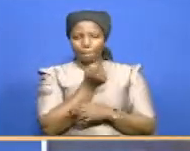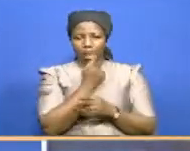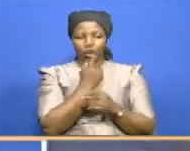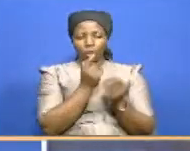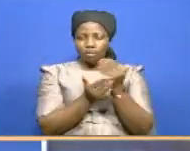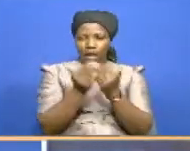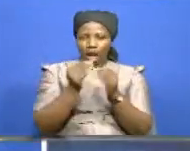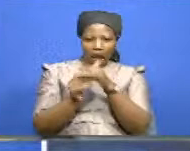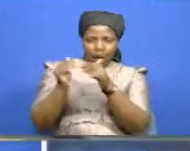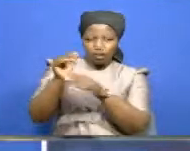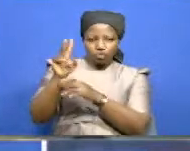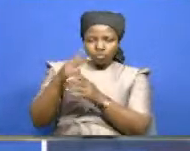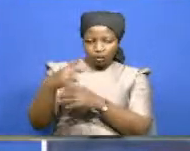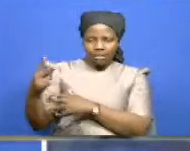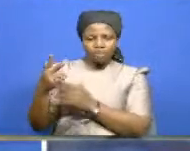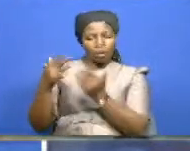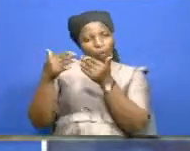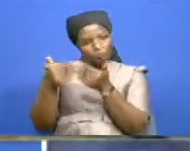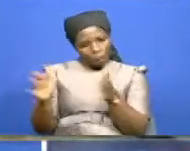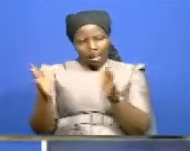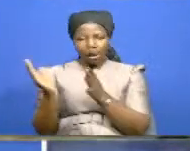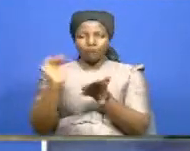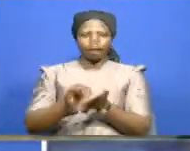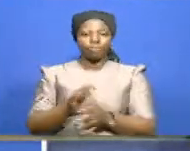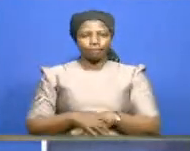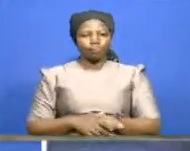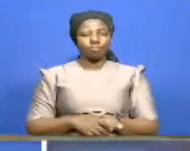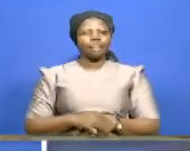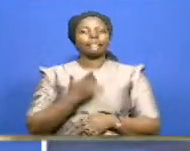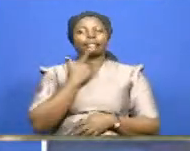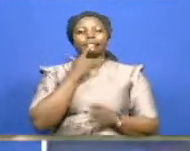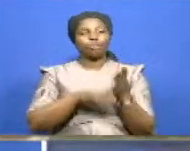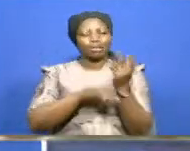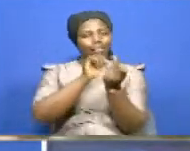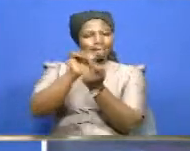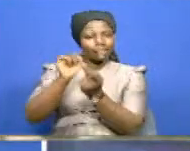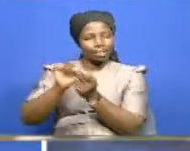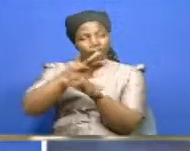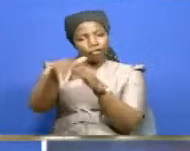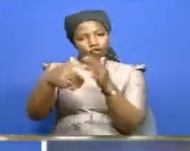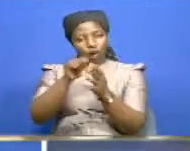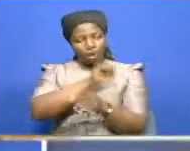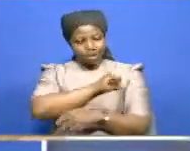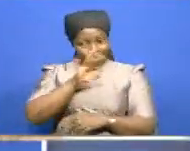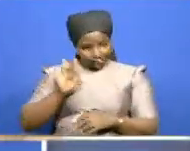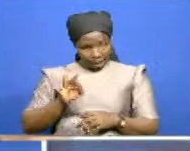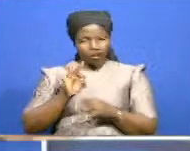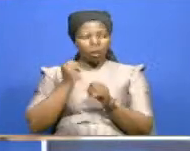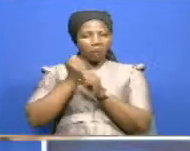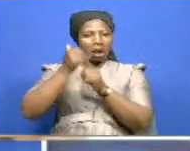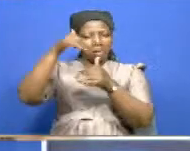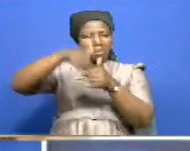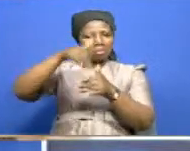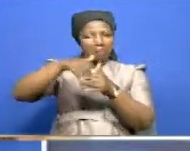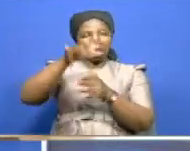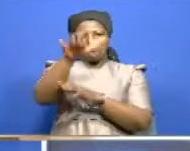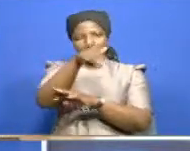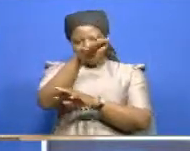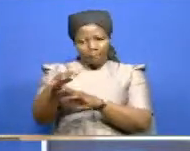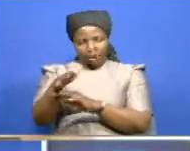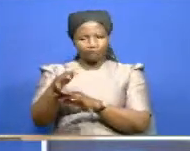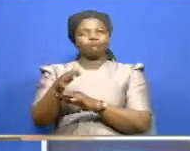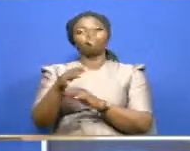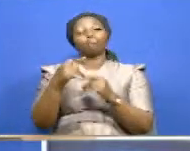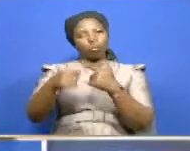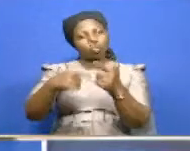mbili tufungue bunge. The Chani MCA reiterated that testing for all the staff working in the building is underway and the Assembly will have to be fumigated